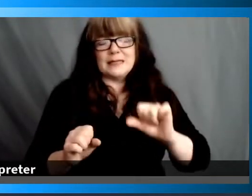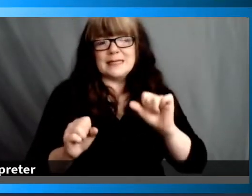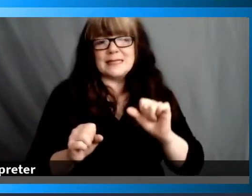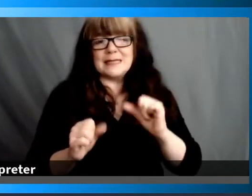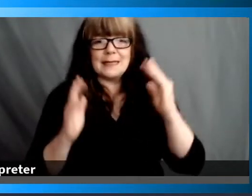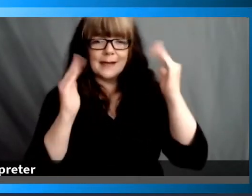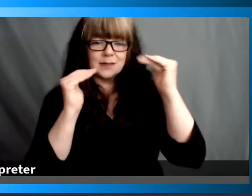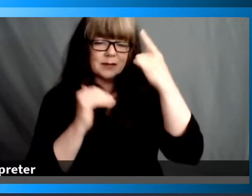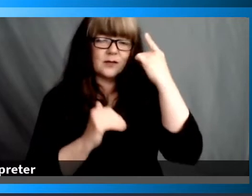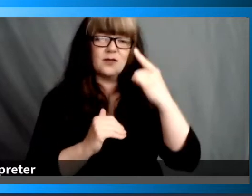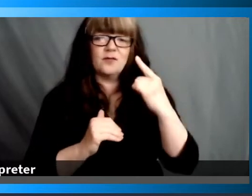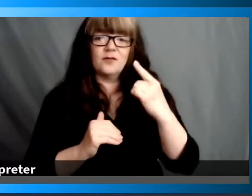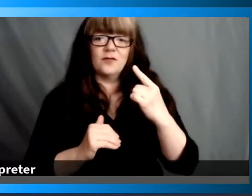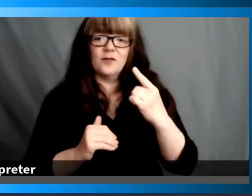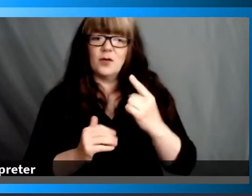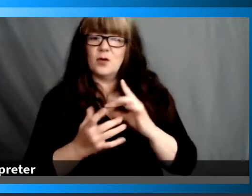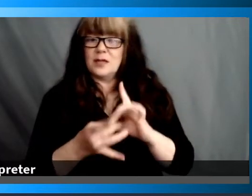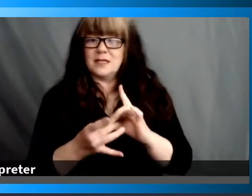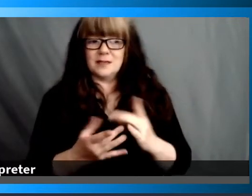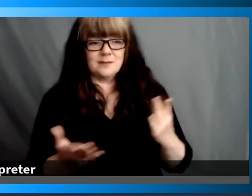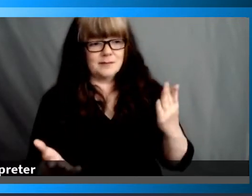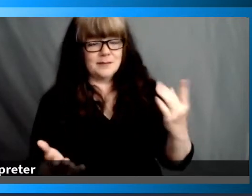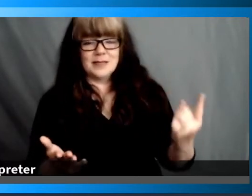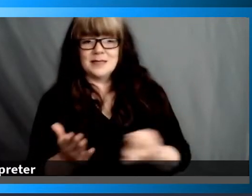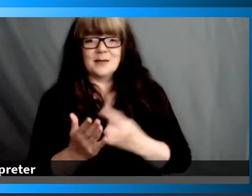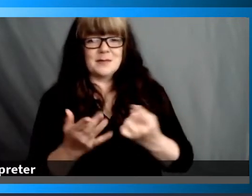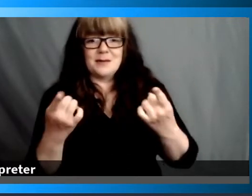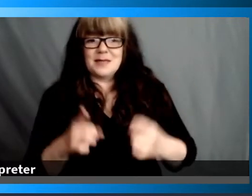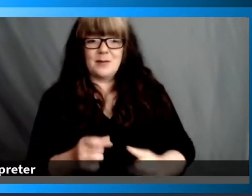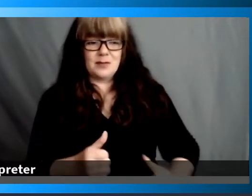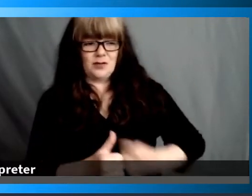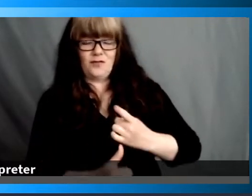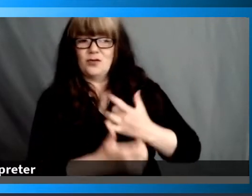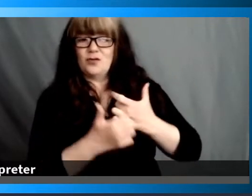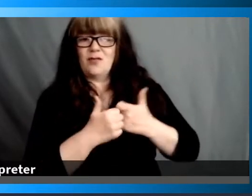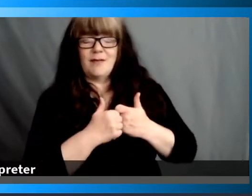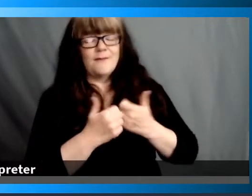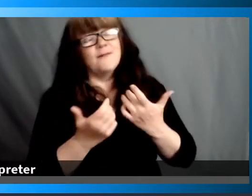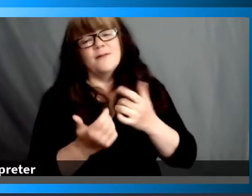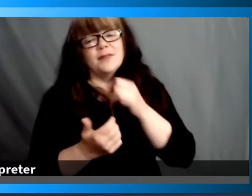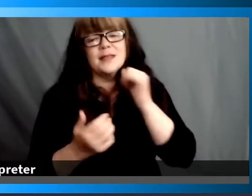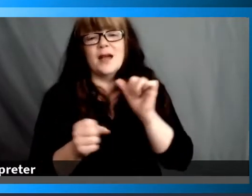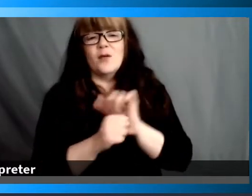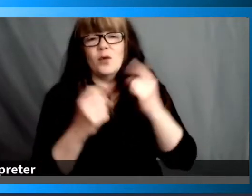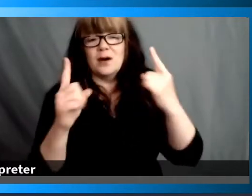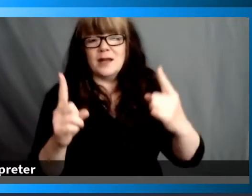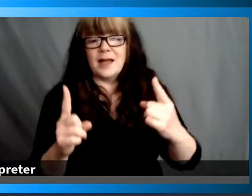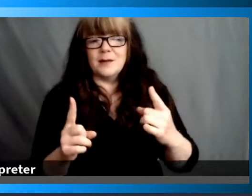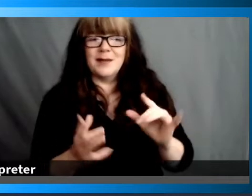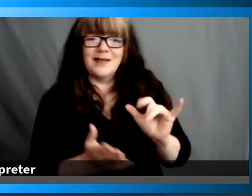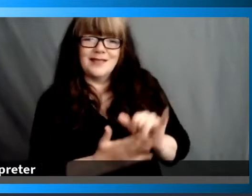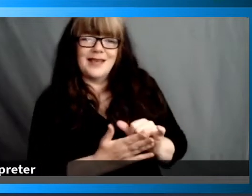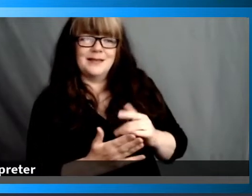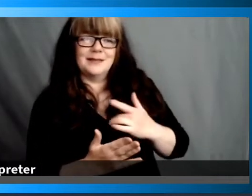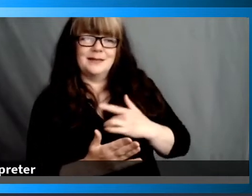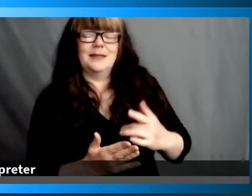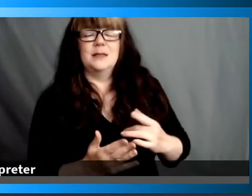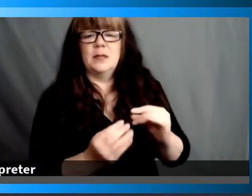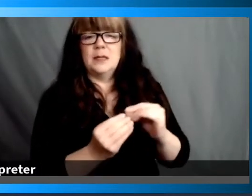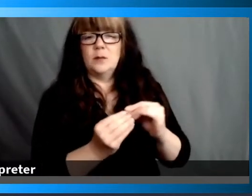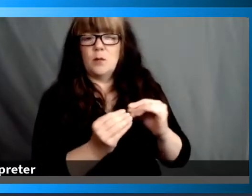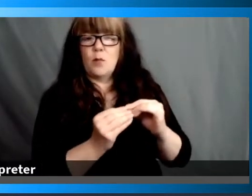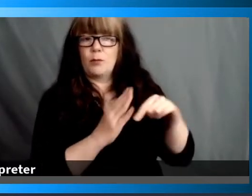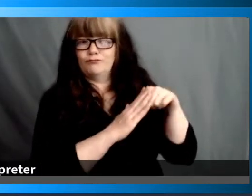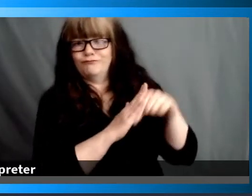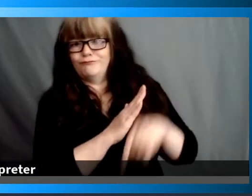sometimes your first loves don't work out. In fact, most of the time, he just had a more extreme case of it. But